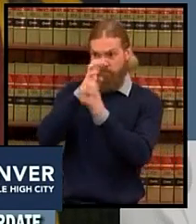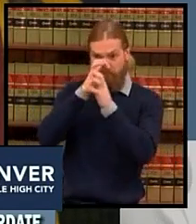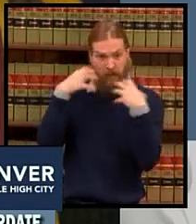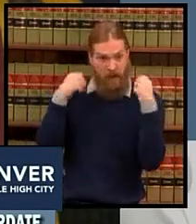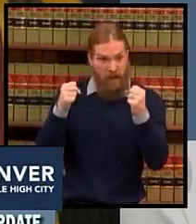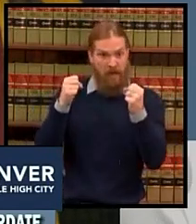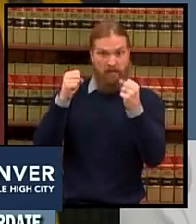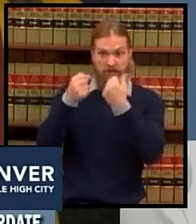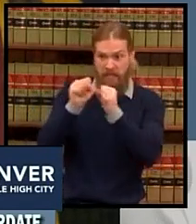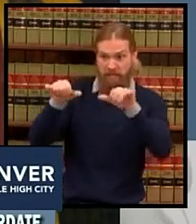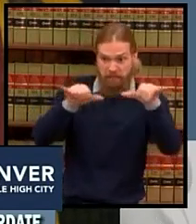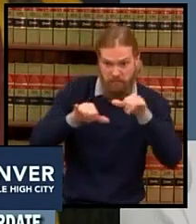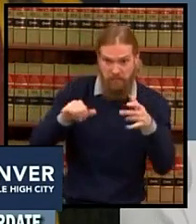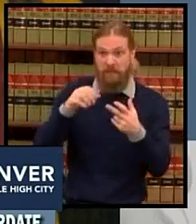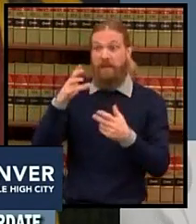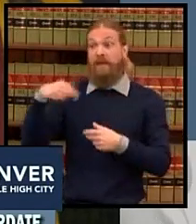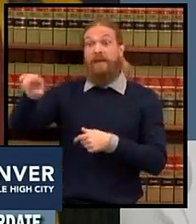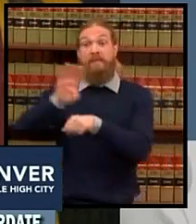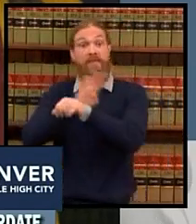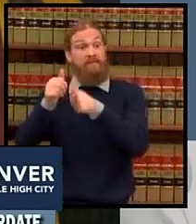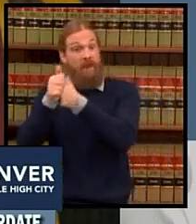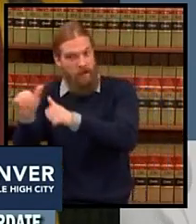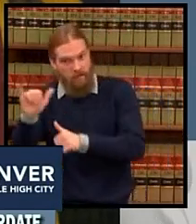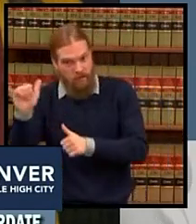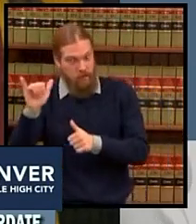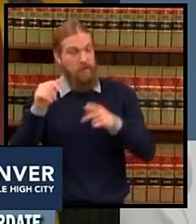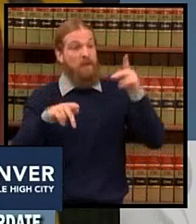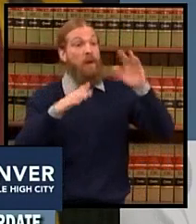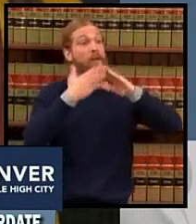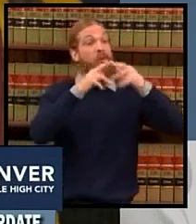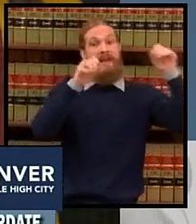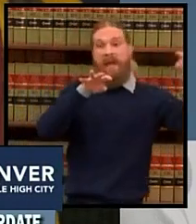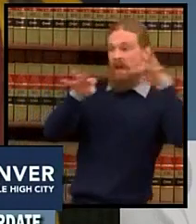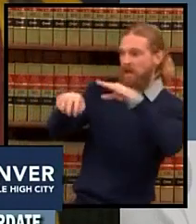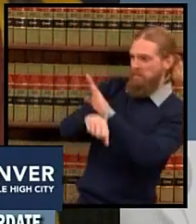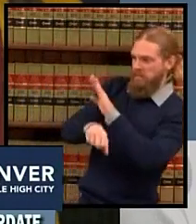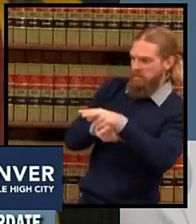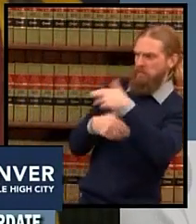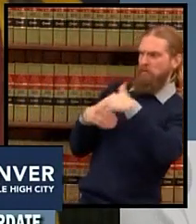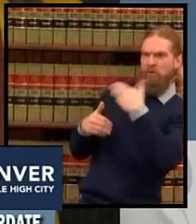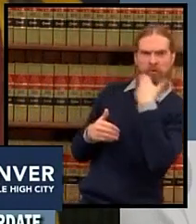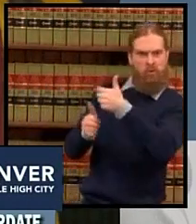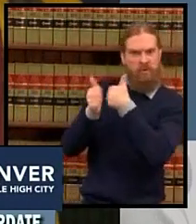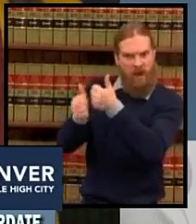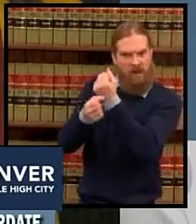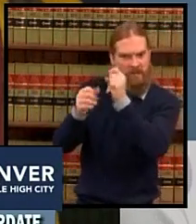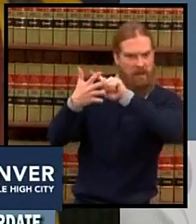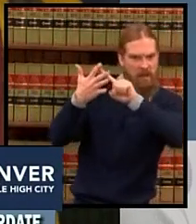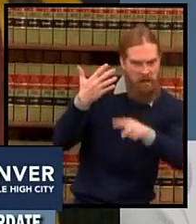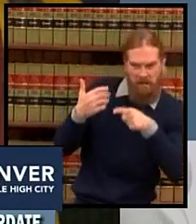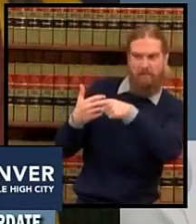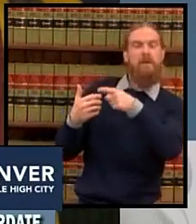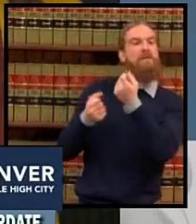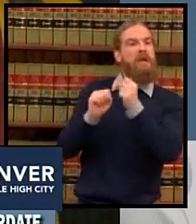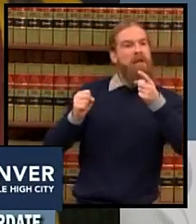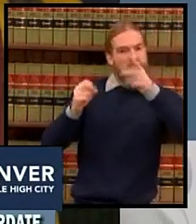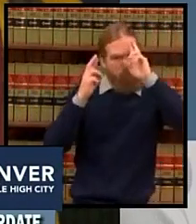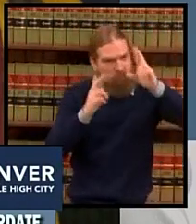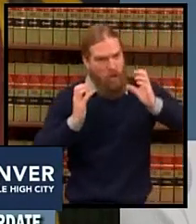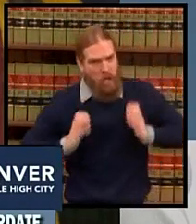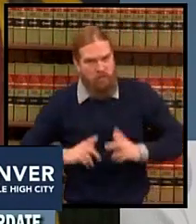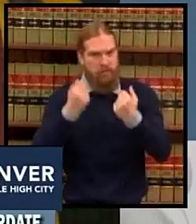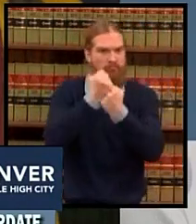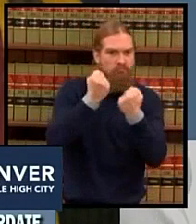are going above and beyond to keep staff and customers safe, the gold standard, and gives them the peace of